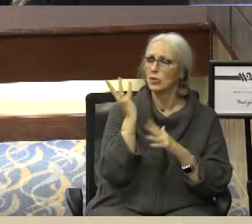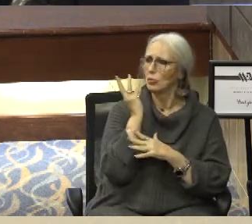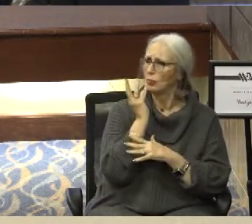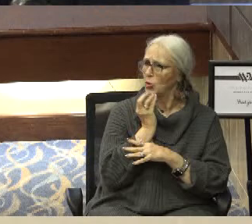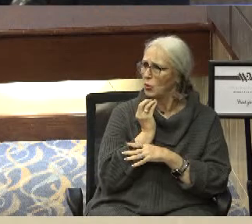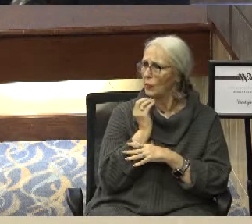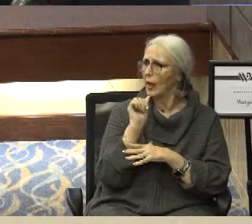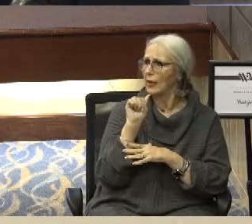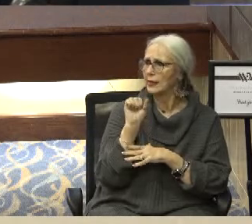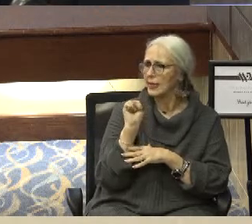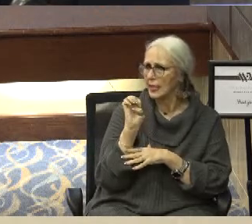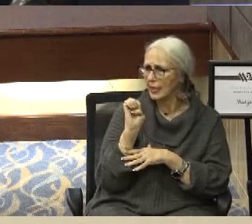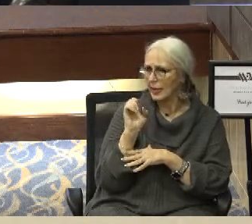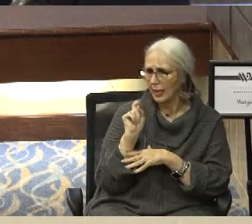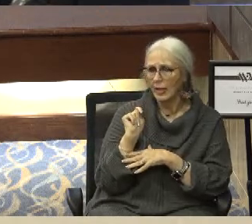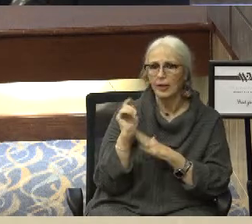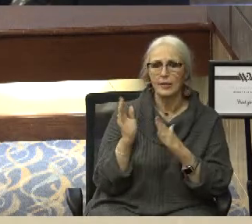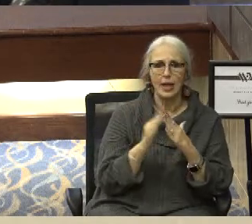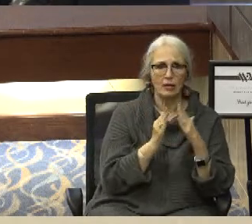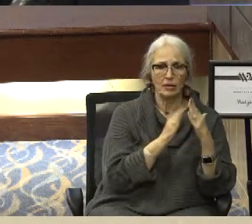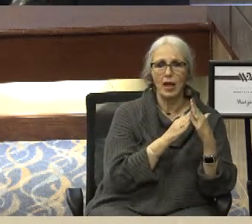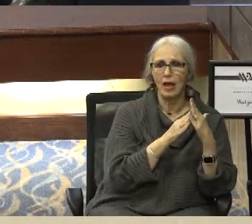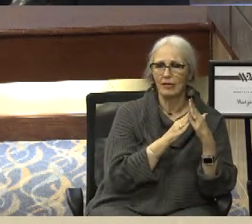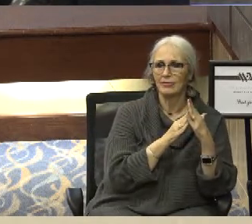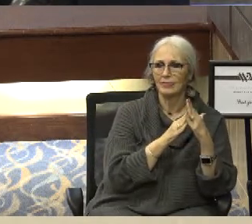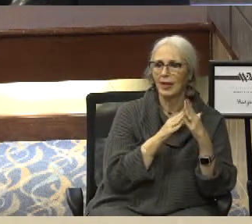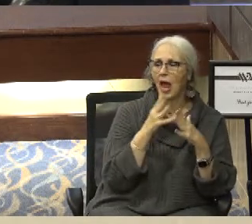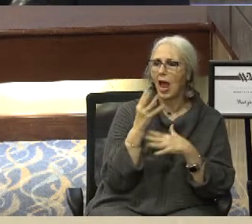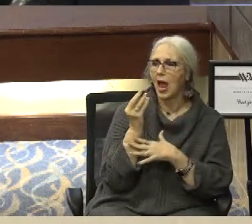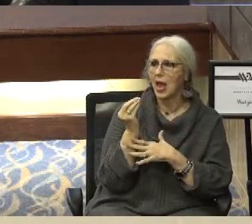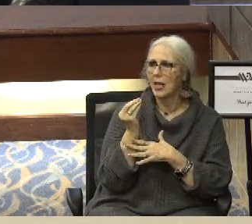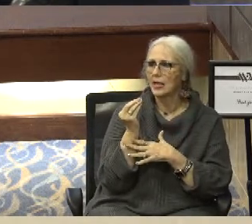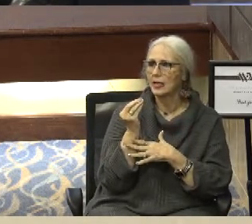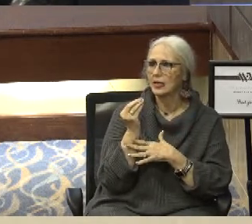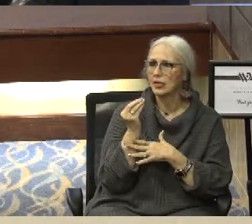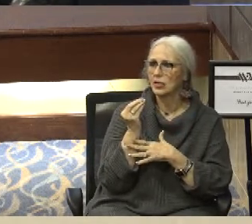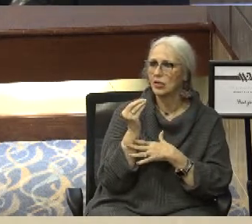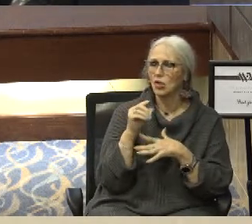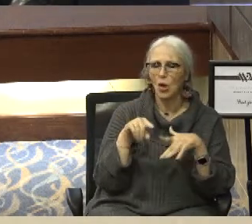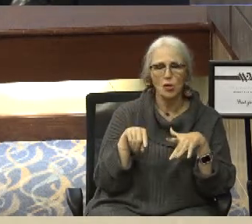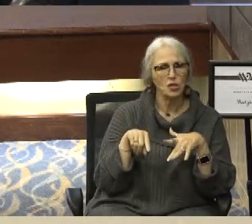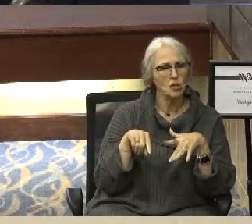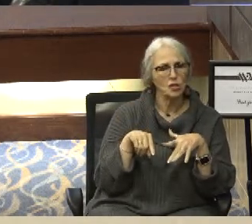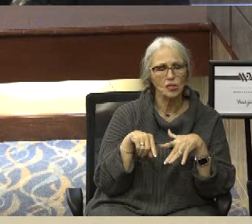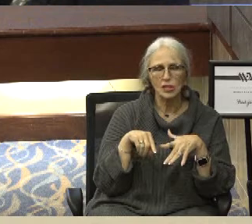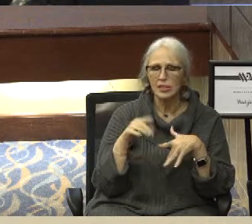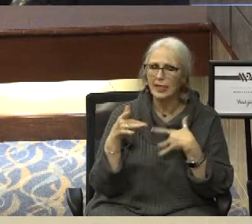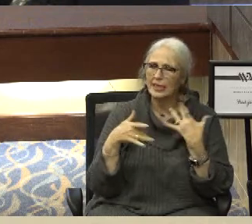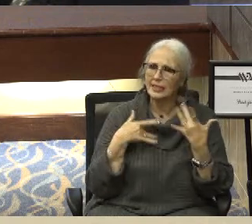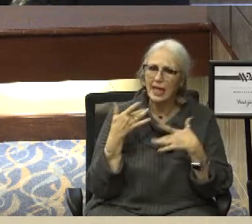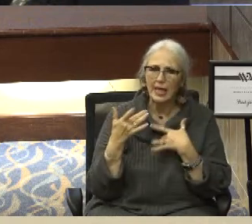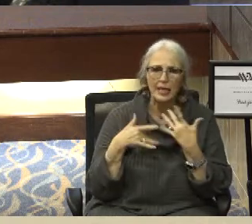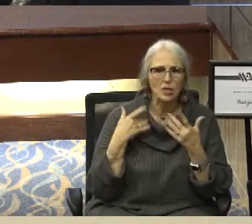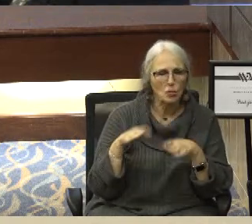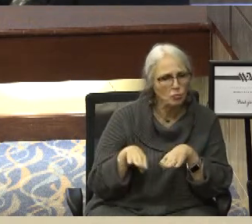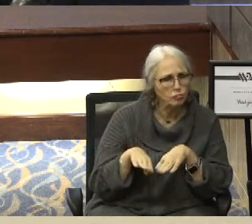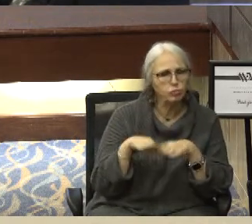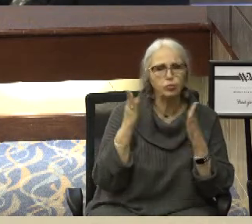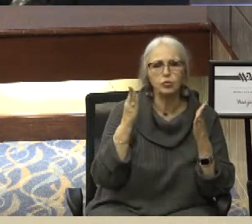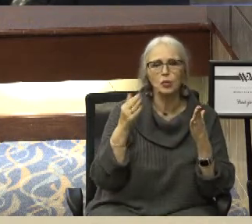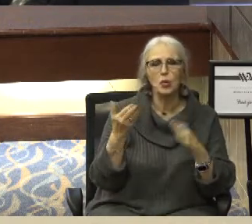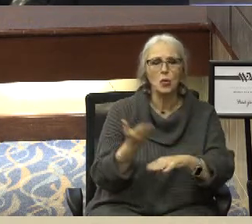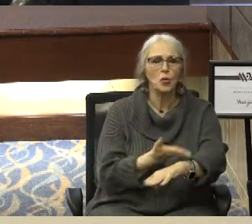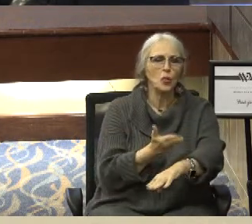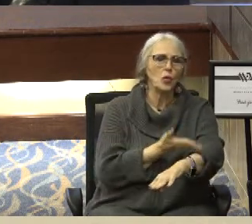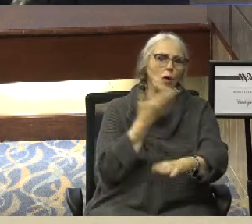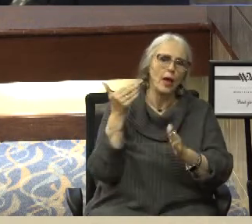we have in our downtown to be revitalized and utilized in a way that really